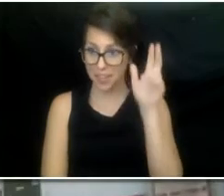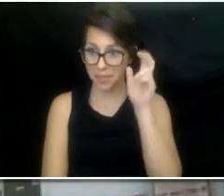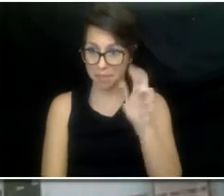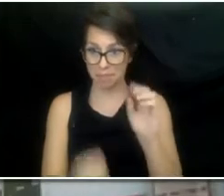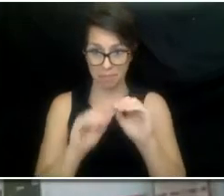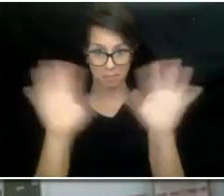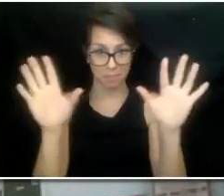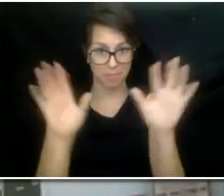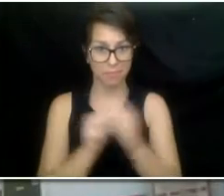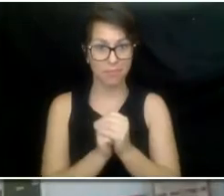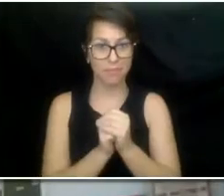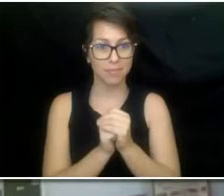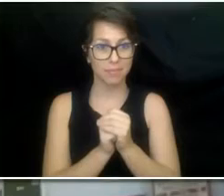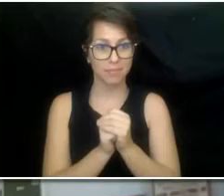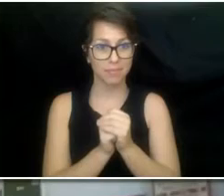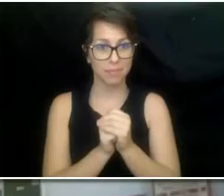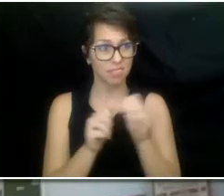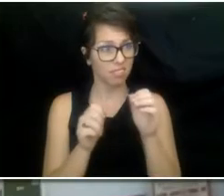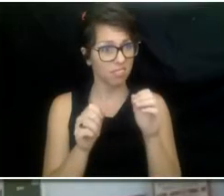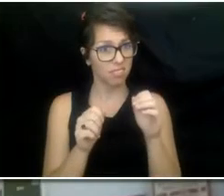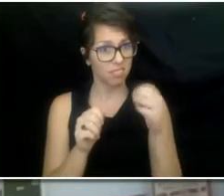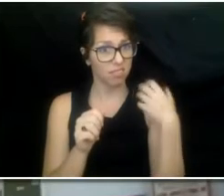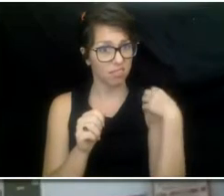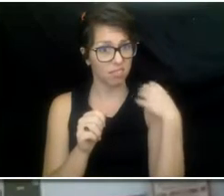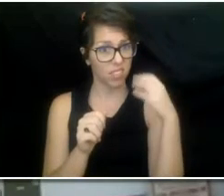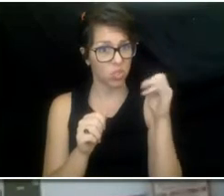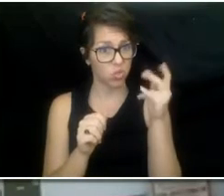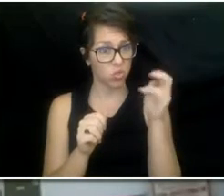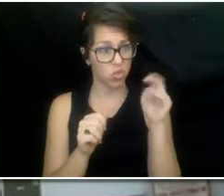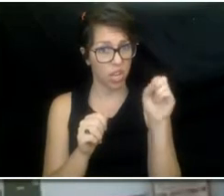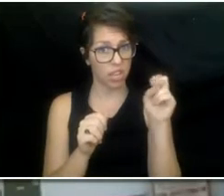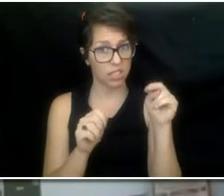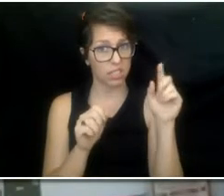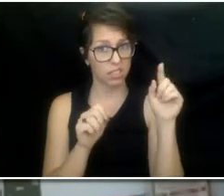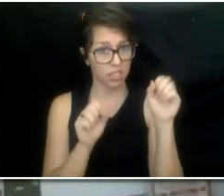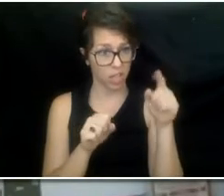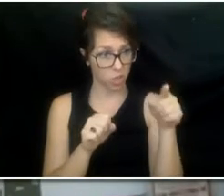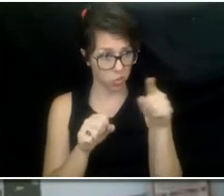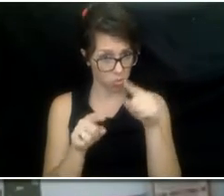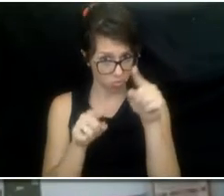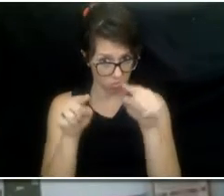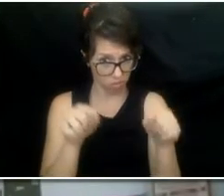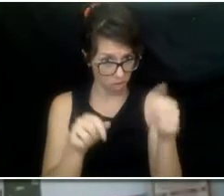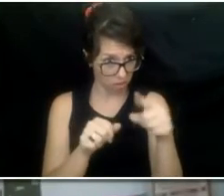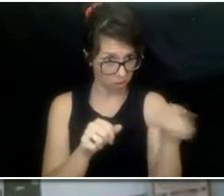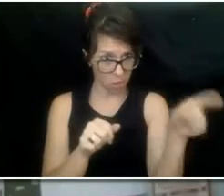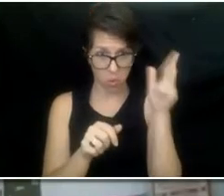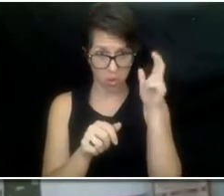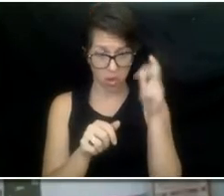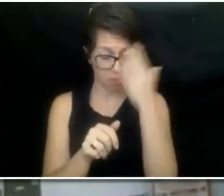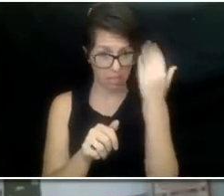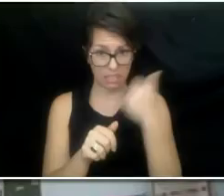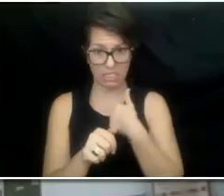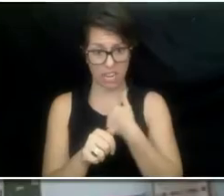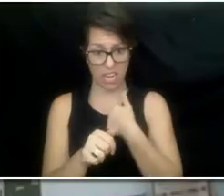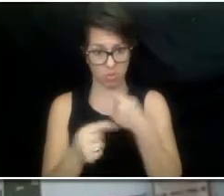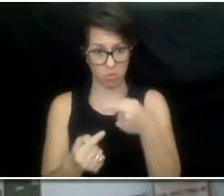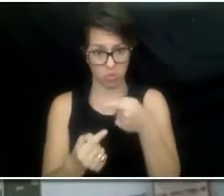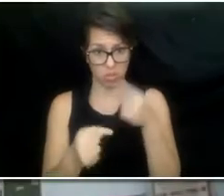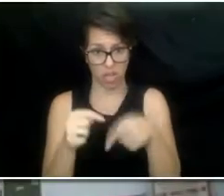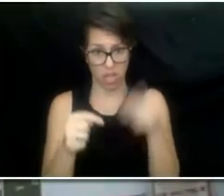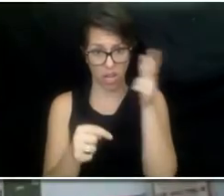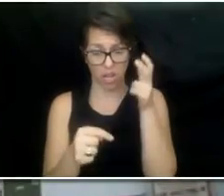speaker I really appreciate you um so let's see um